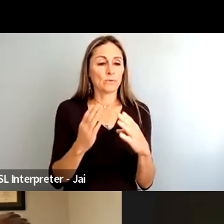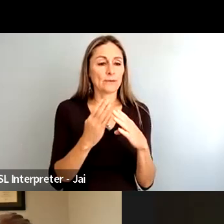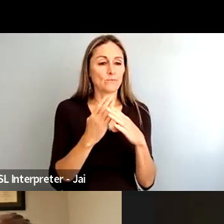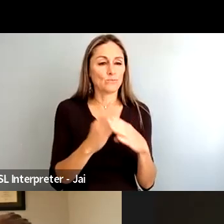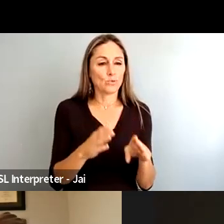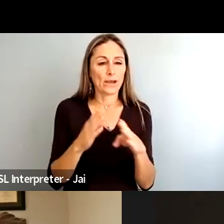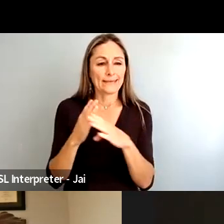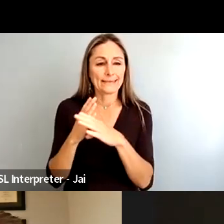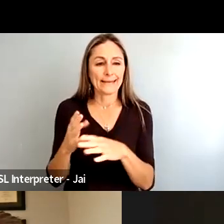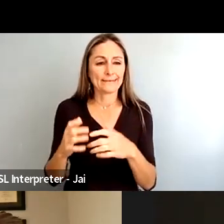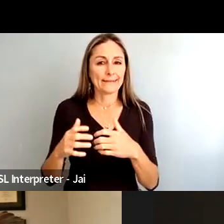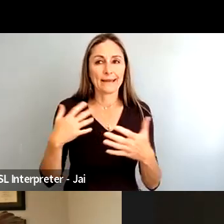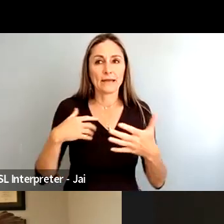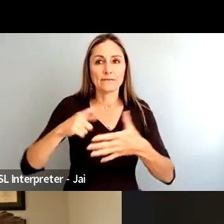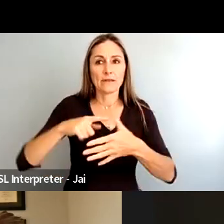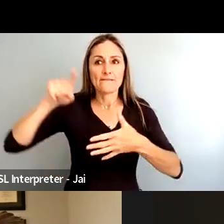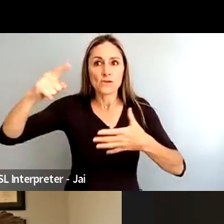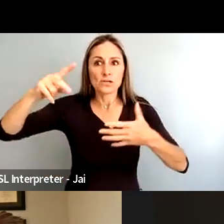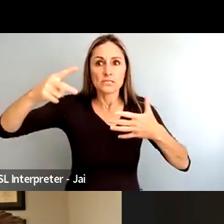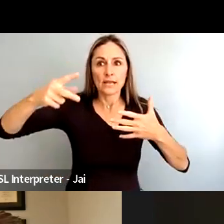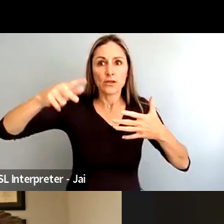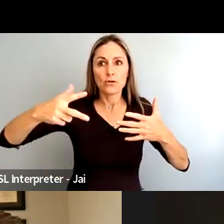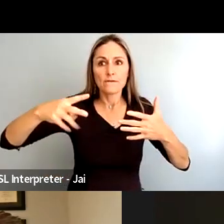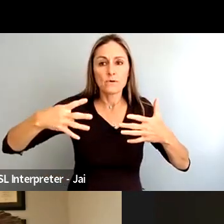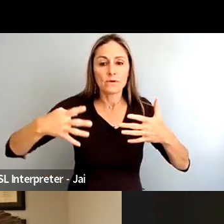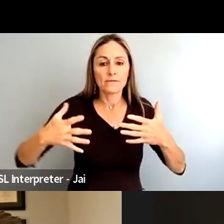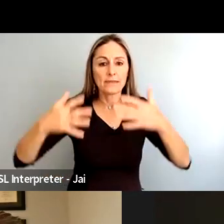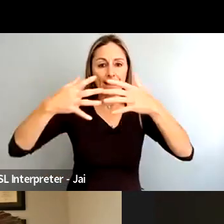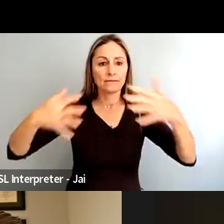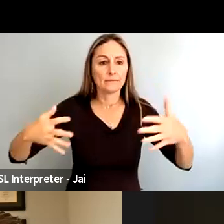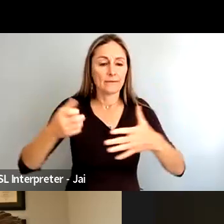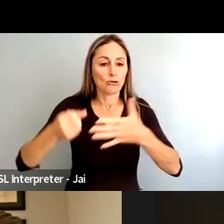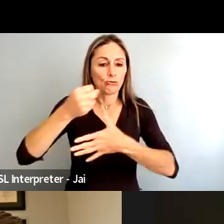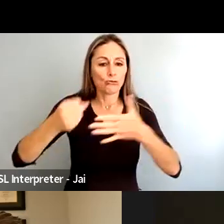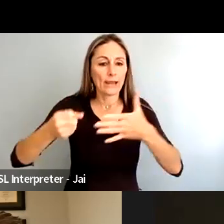kind of ranking classification of disability?